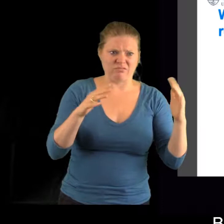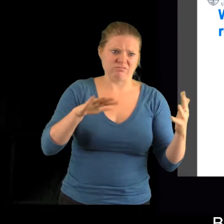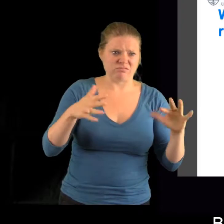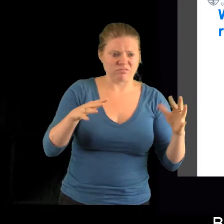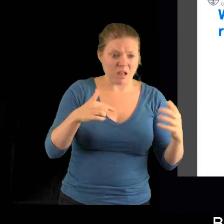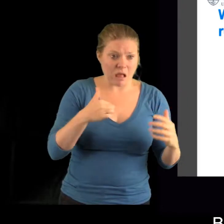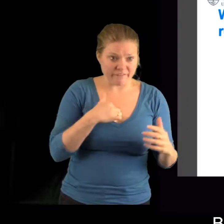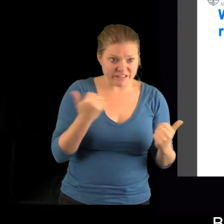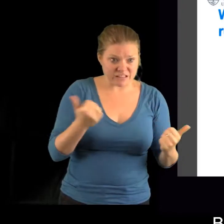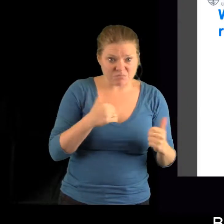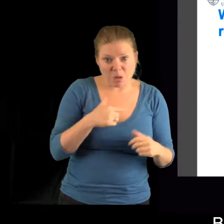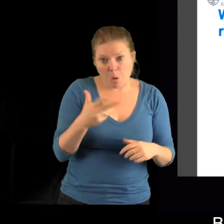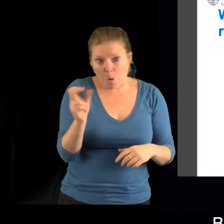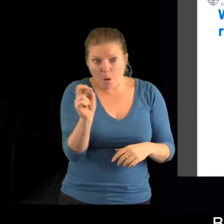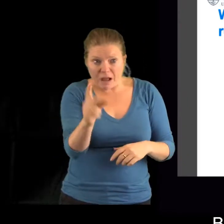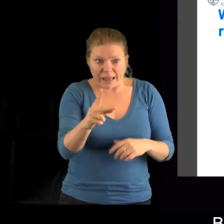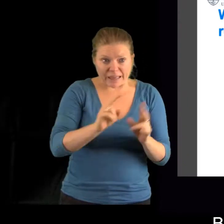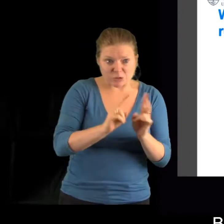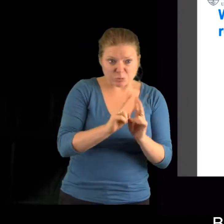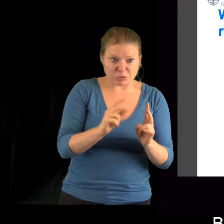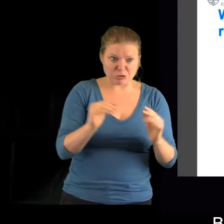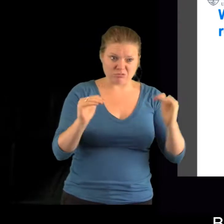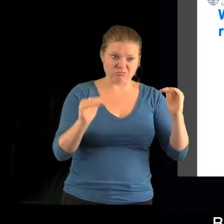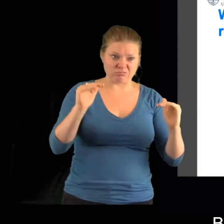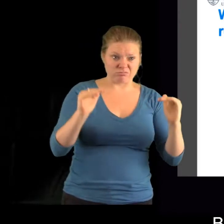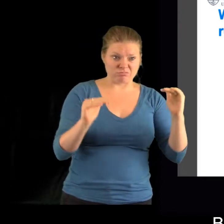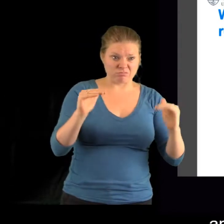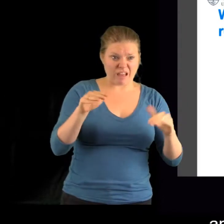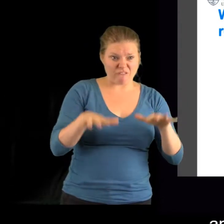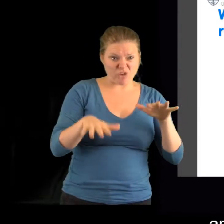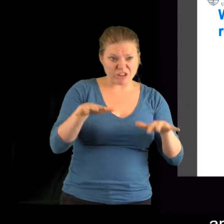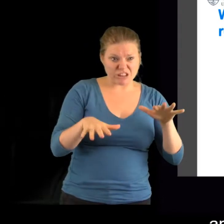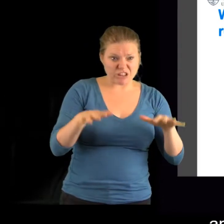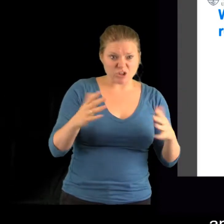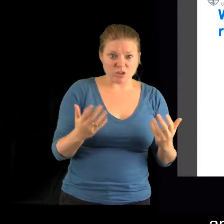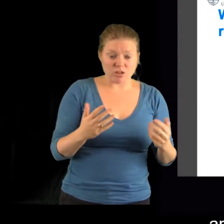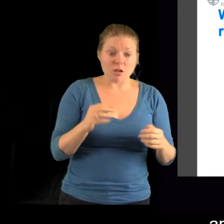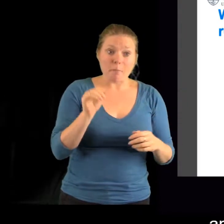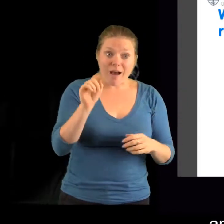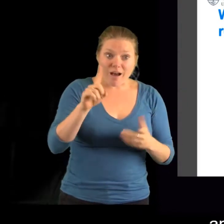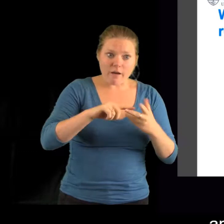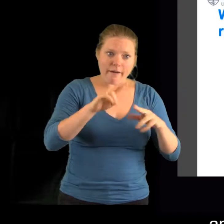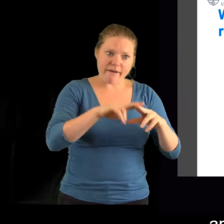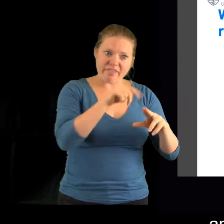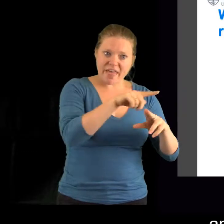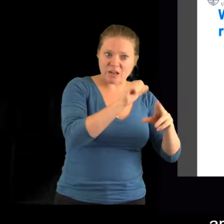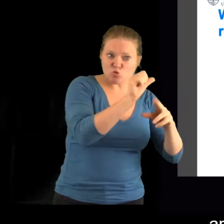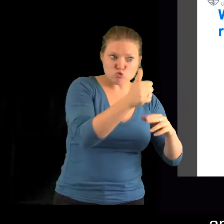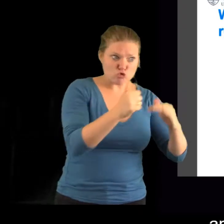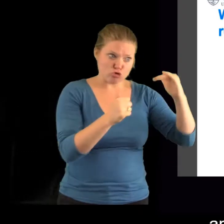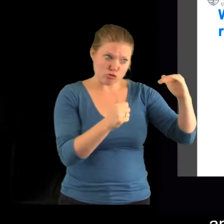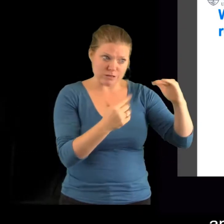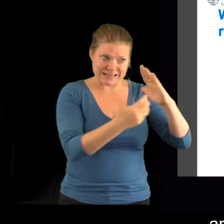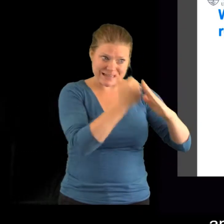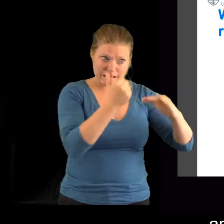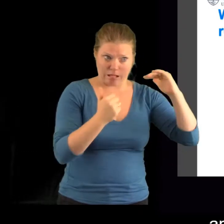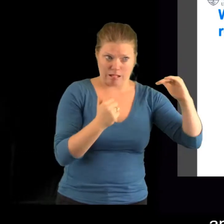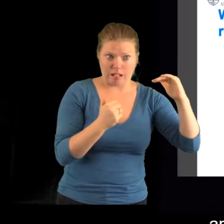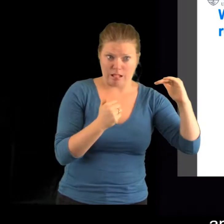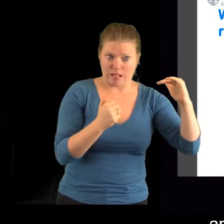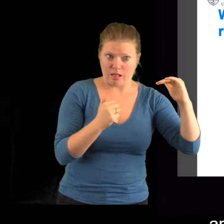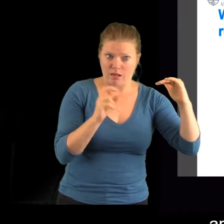amazing, and then as you're working as could be better to good, you're at least going to be above average, right? So